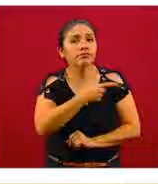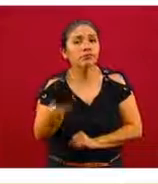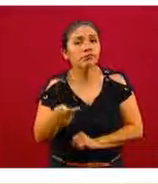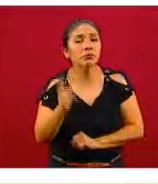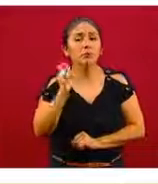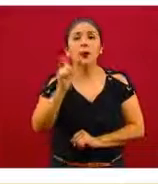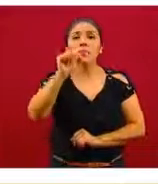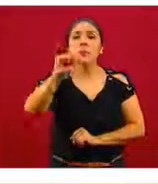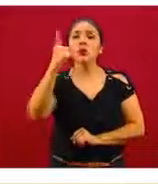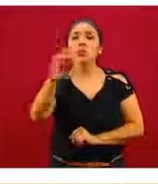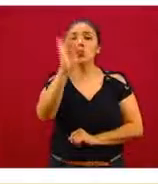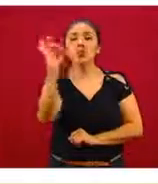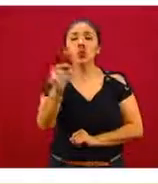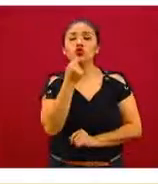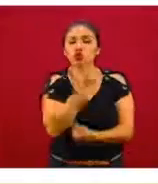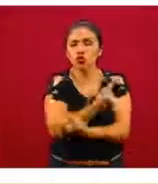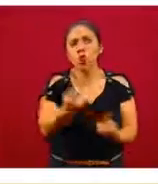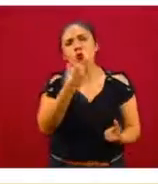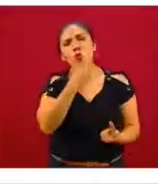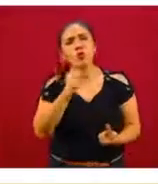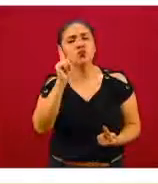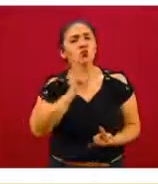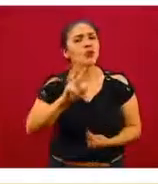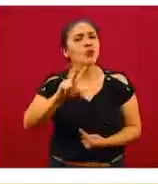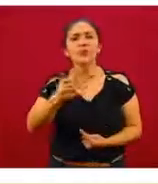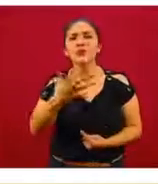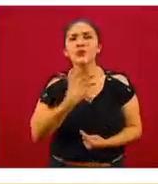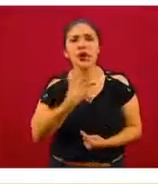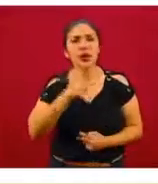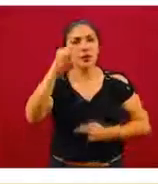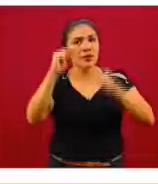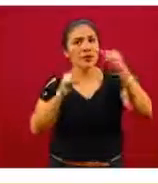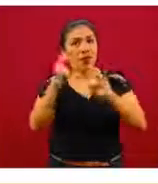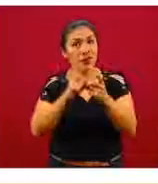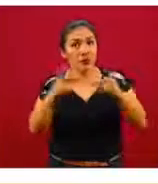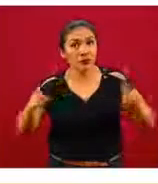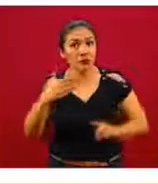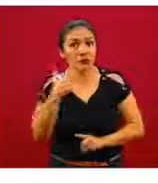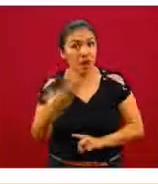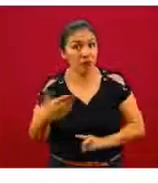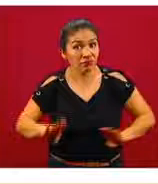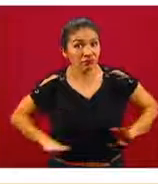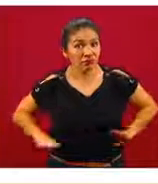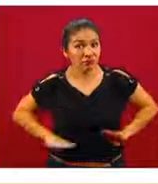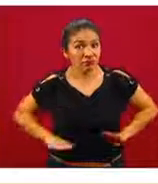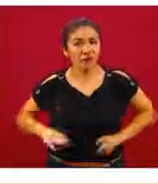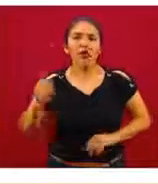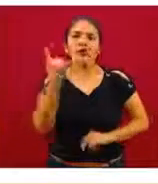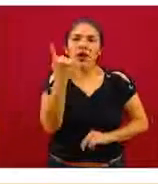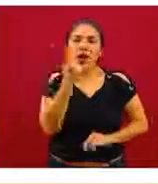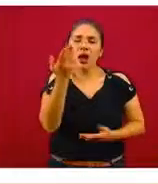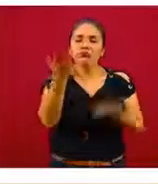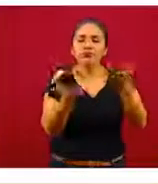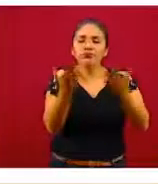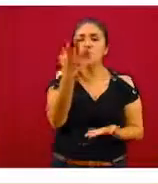generally one who live in houses with higher levels of poverty,